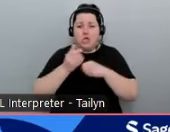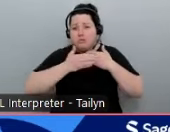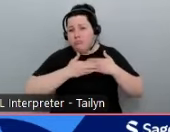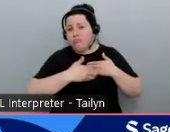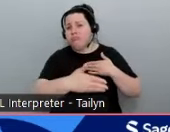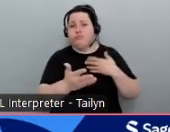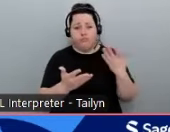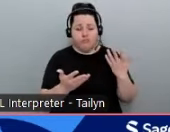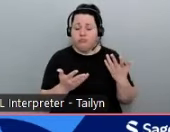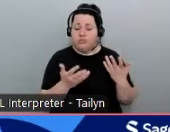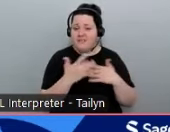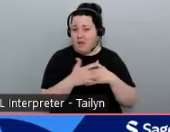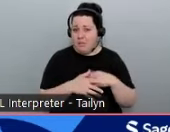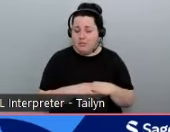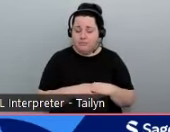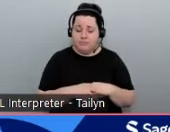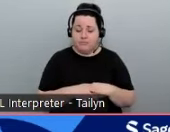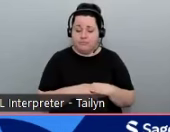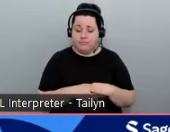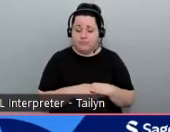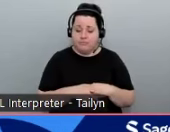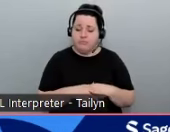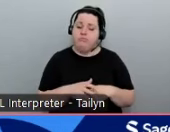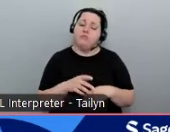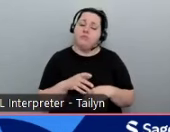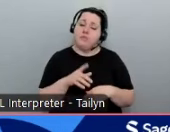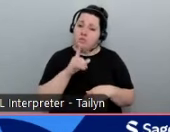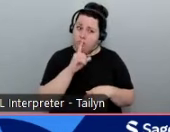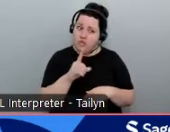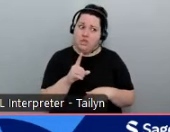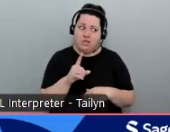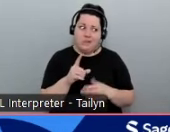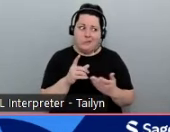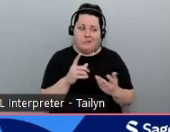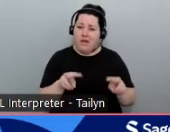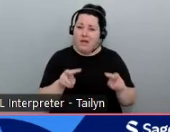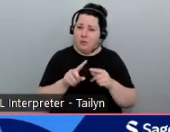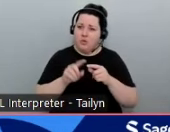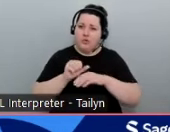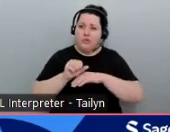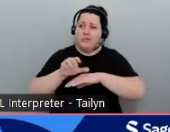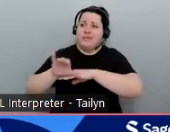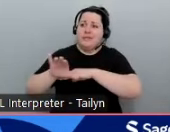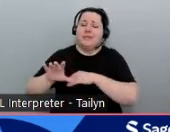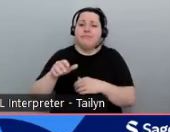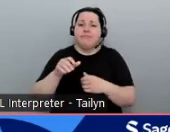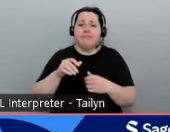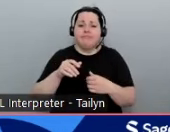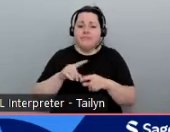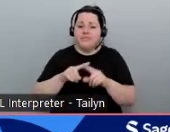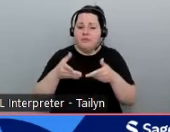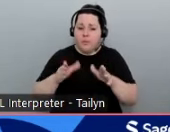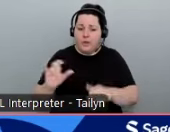come. But I think there's also real value to getting it out in other ways. You know, some of